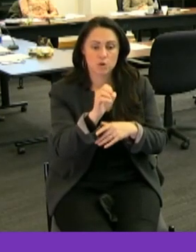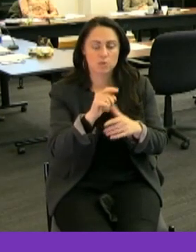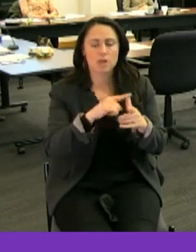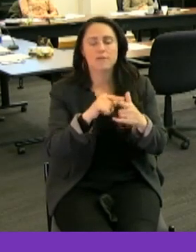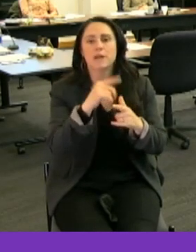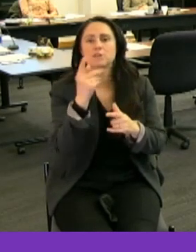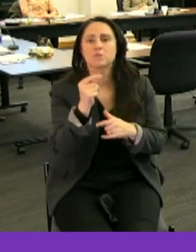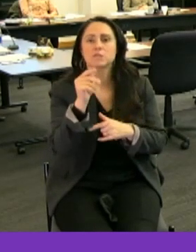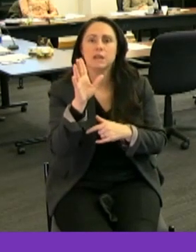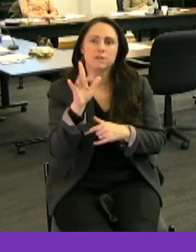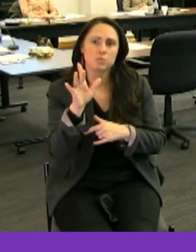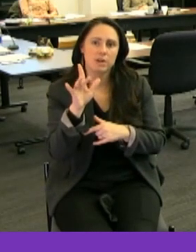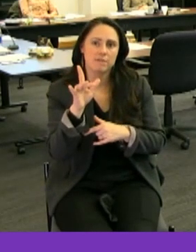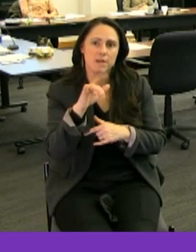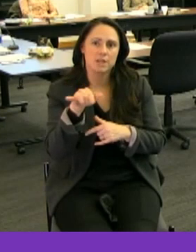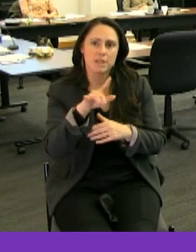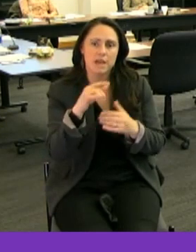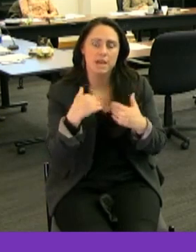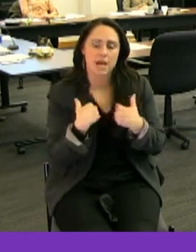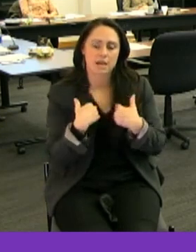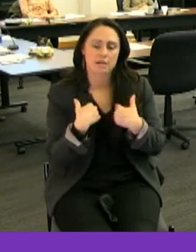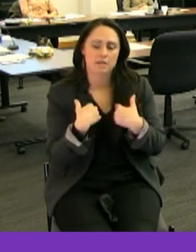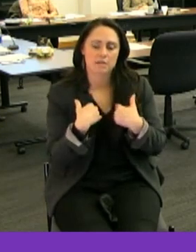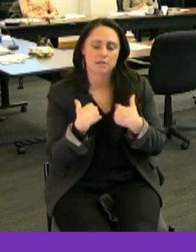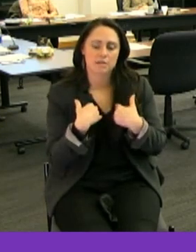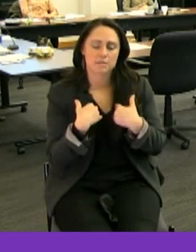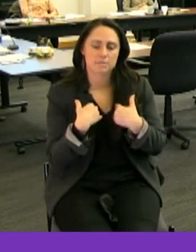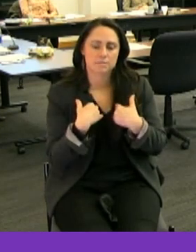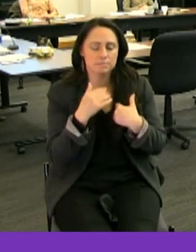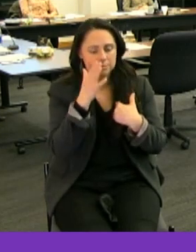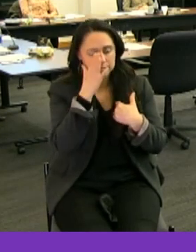Tuesday the 25th, they had an